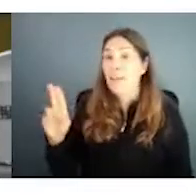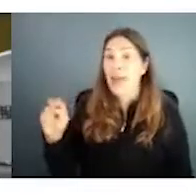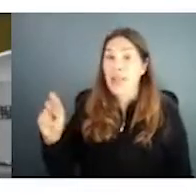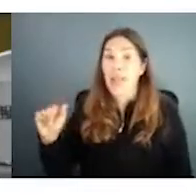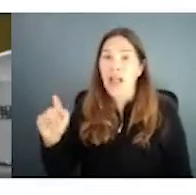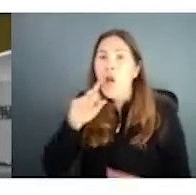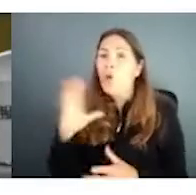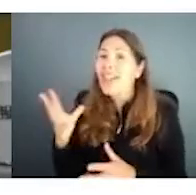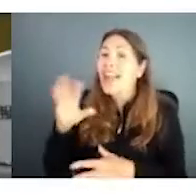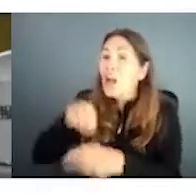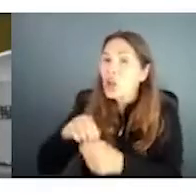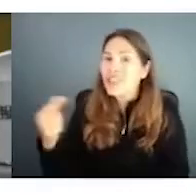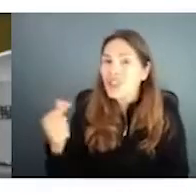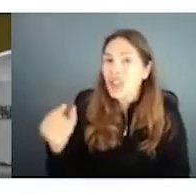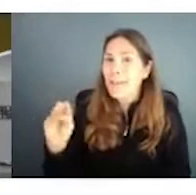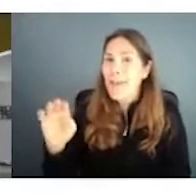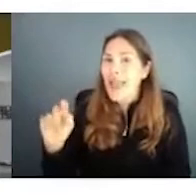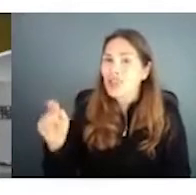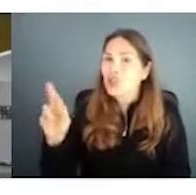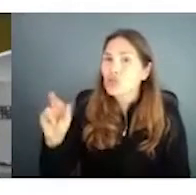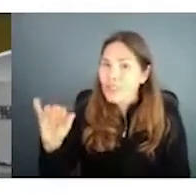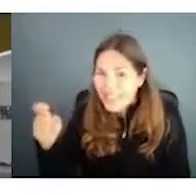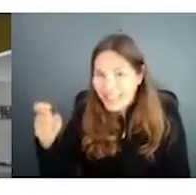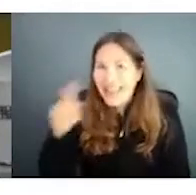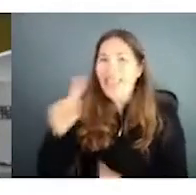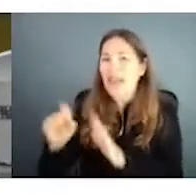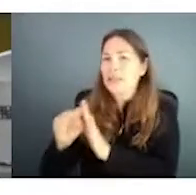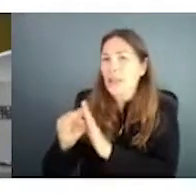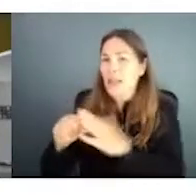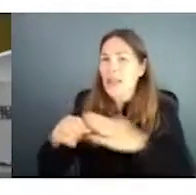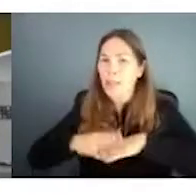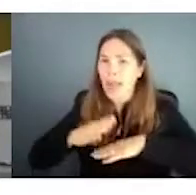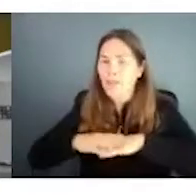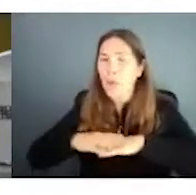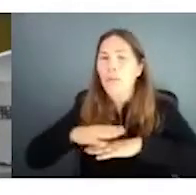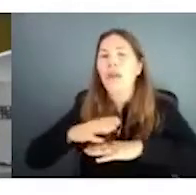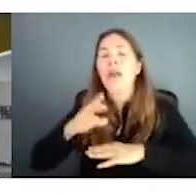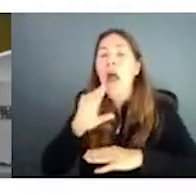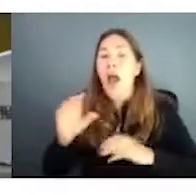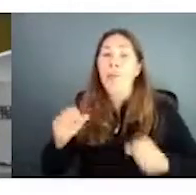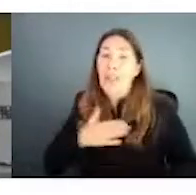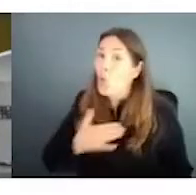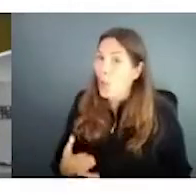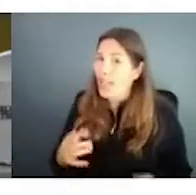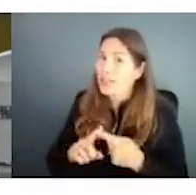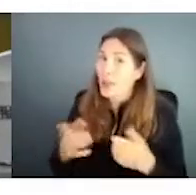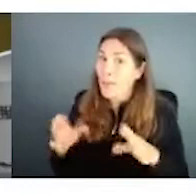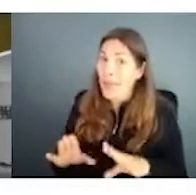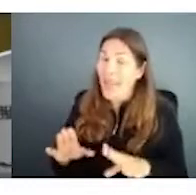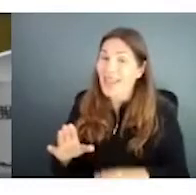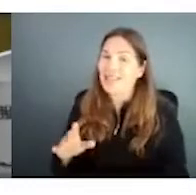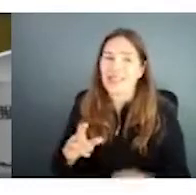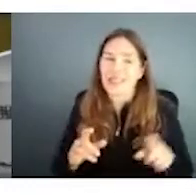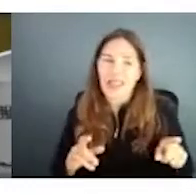include Gmetrics, which is the simulation platform. And I would be willing to bet that there's not a